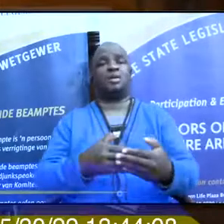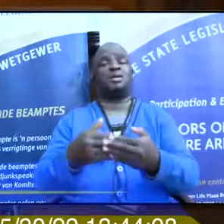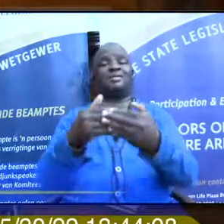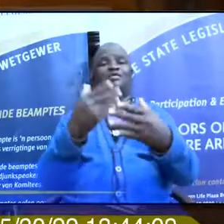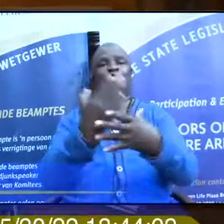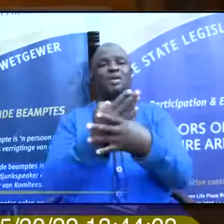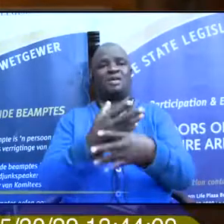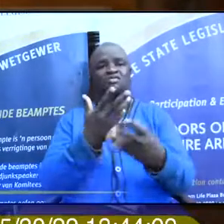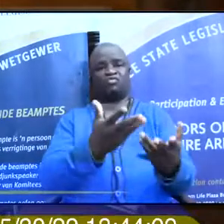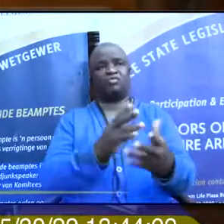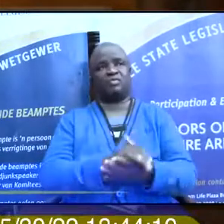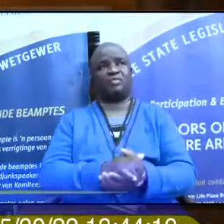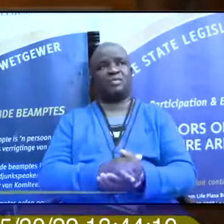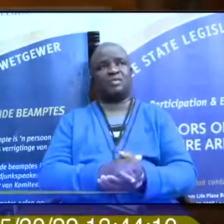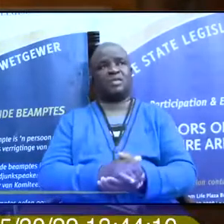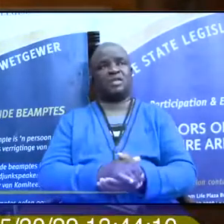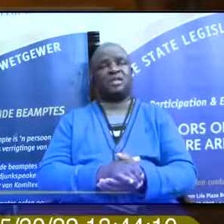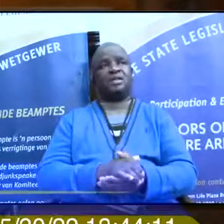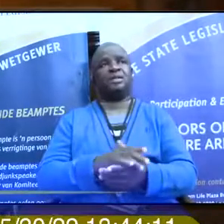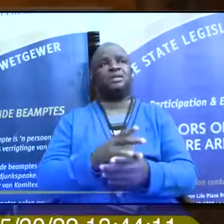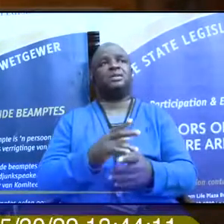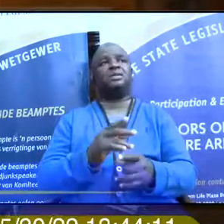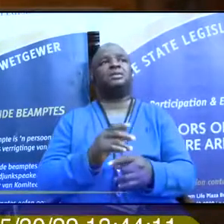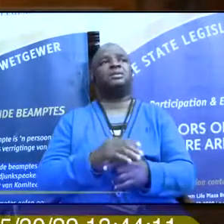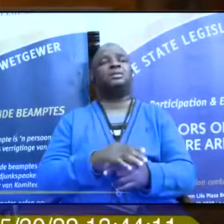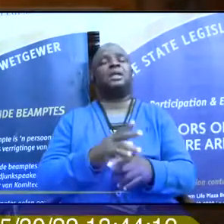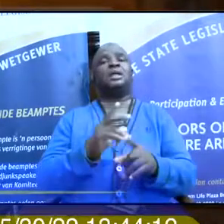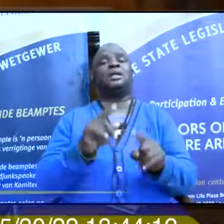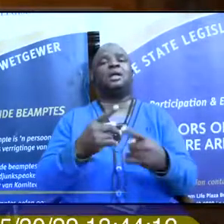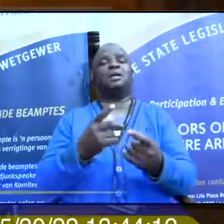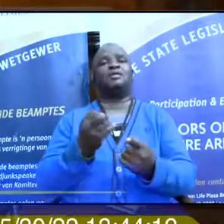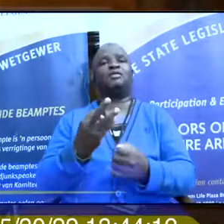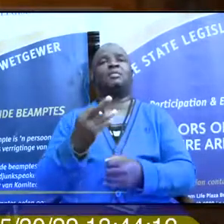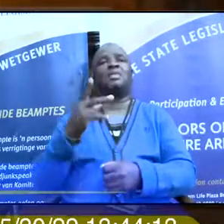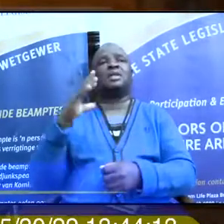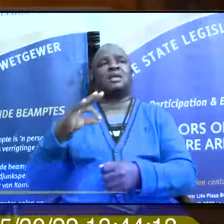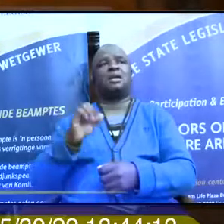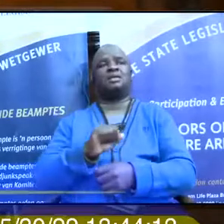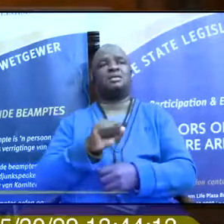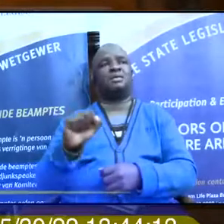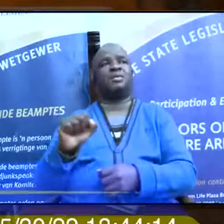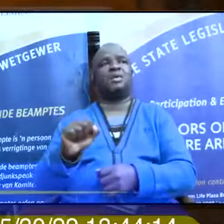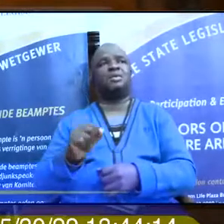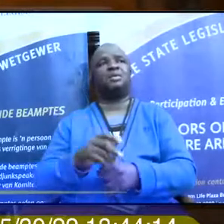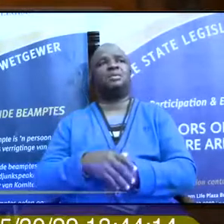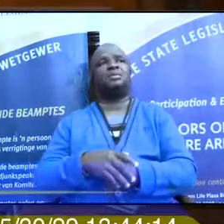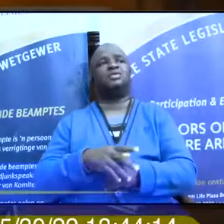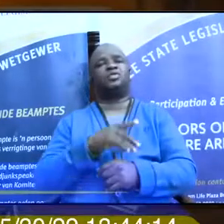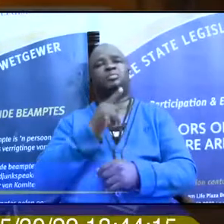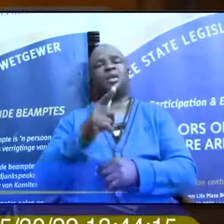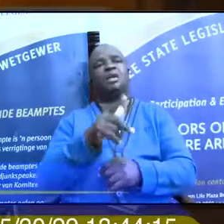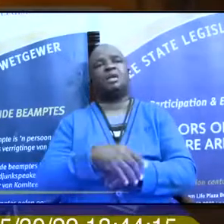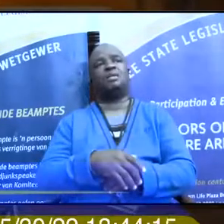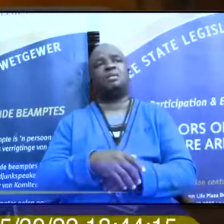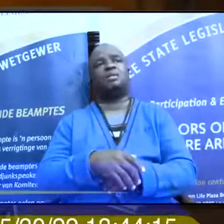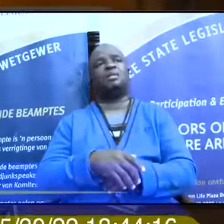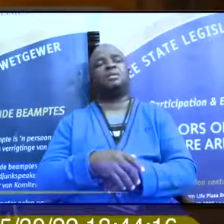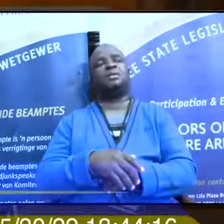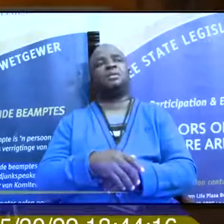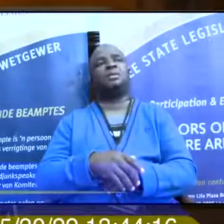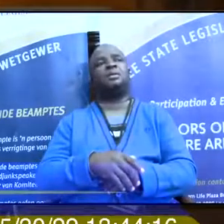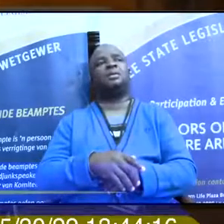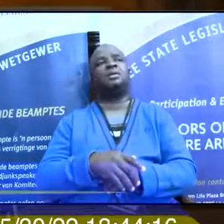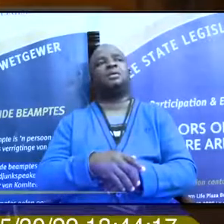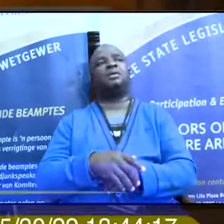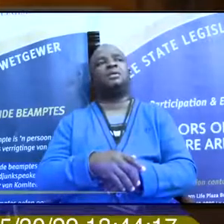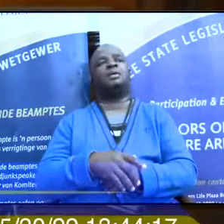workers you can't from what they are any you just say there might there must